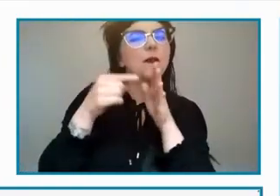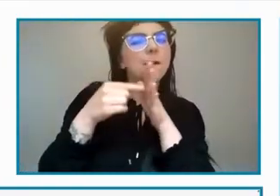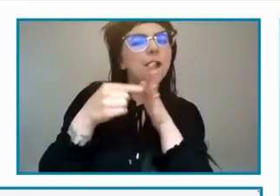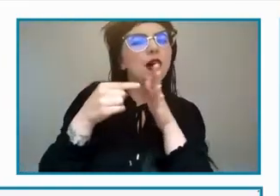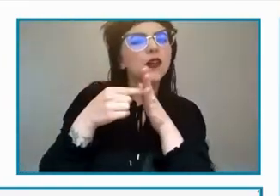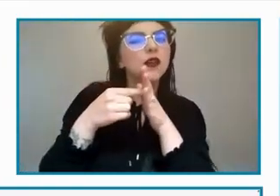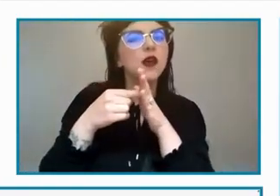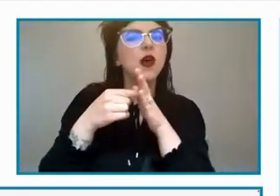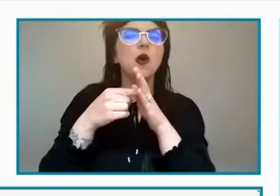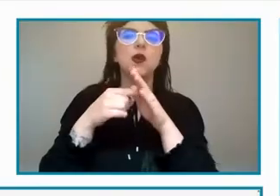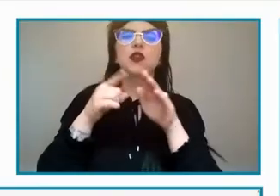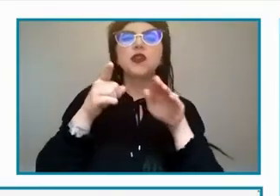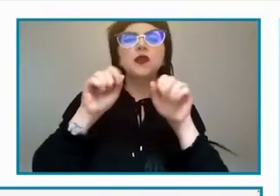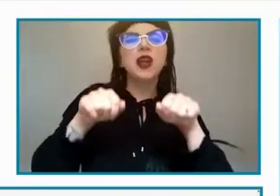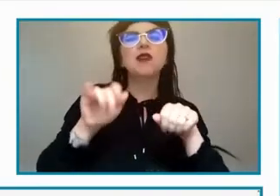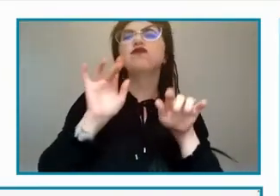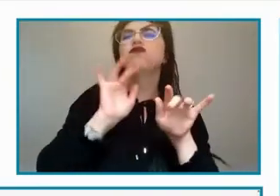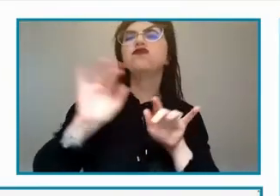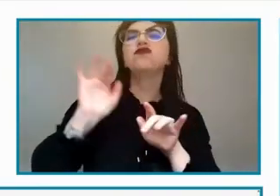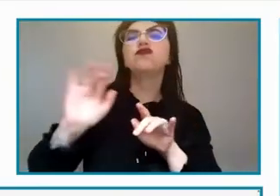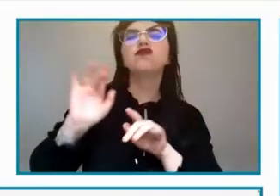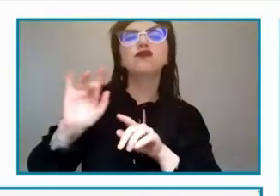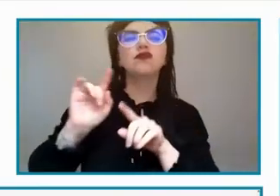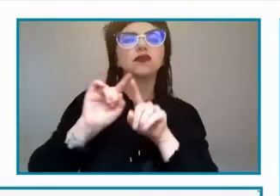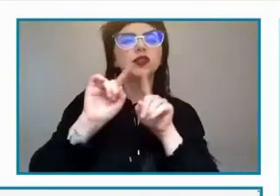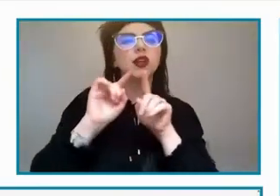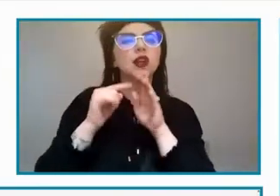tiers. I'm going to throw it back to Hannah now.